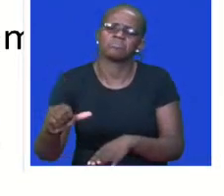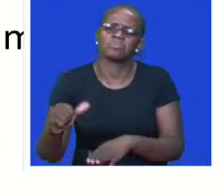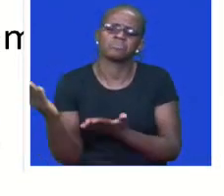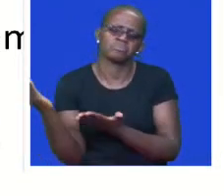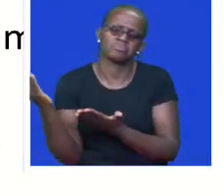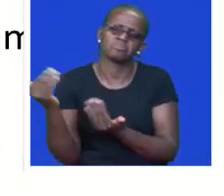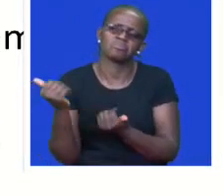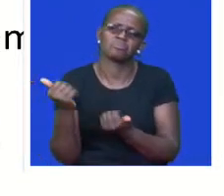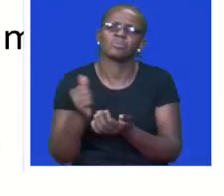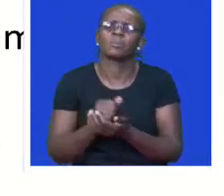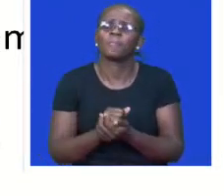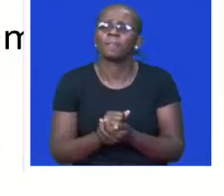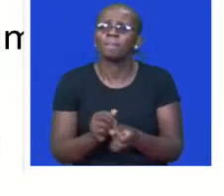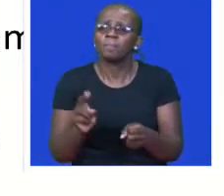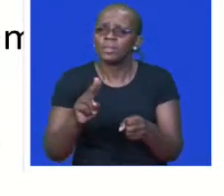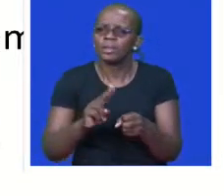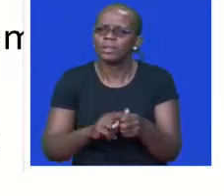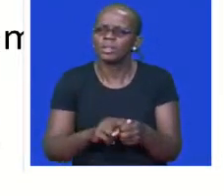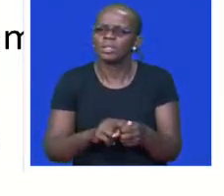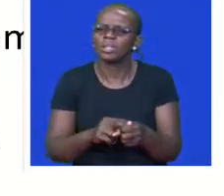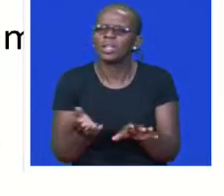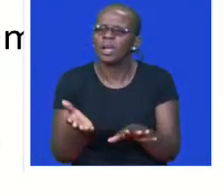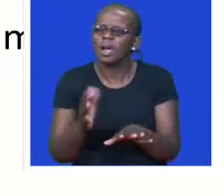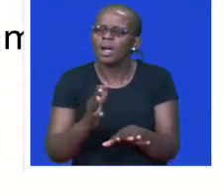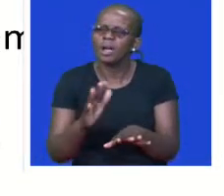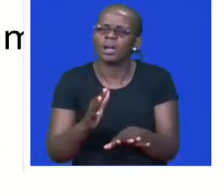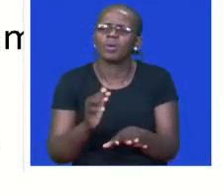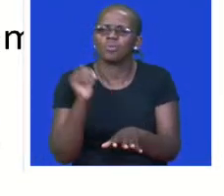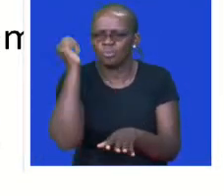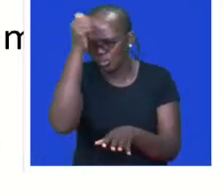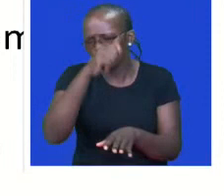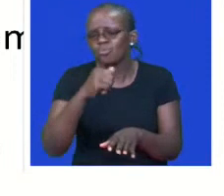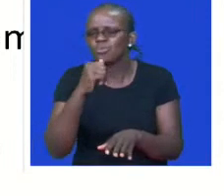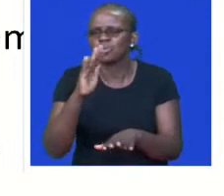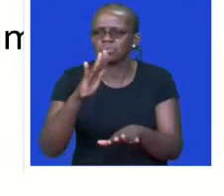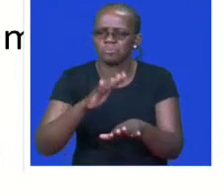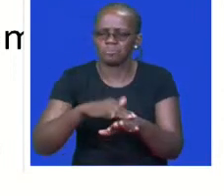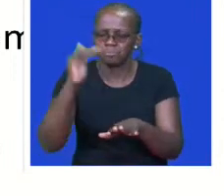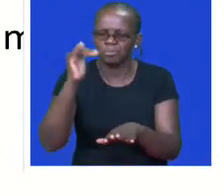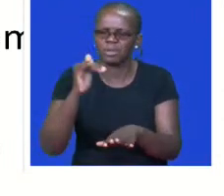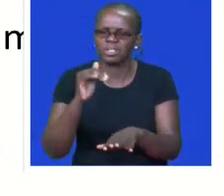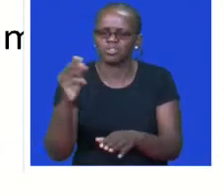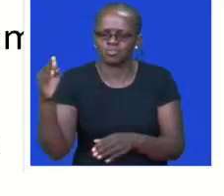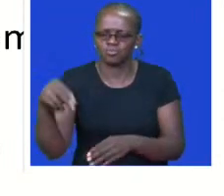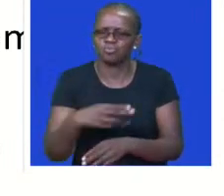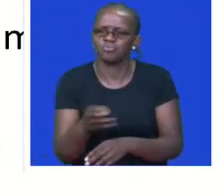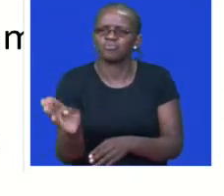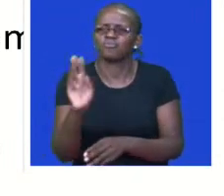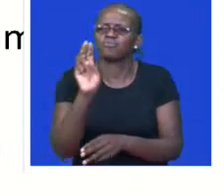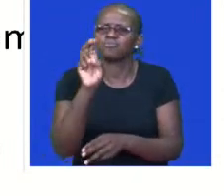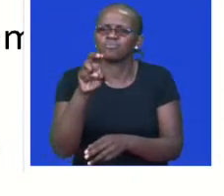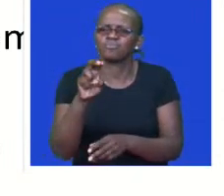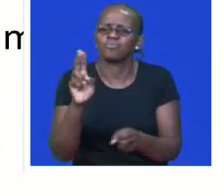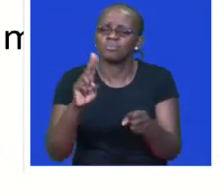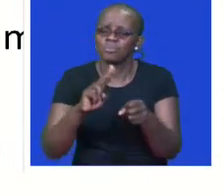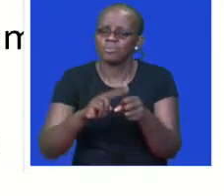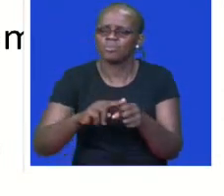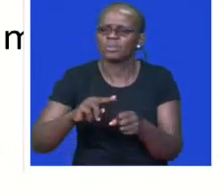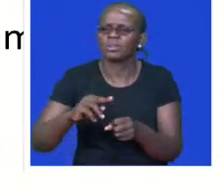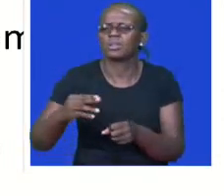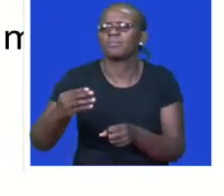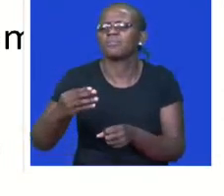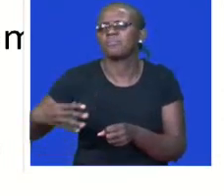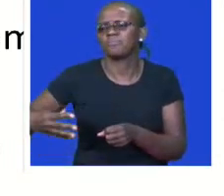how God punished the serpent, Eve, and Adam. Number 3, you must describe the type